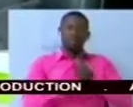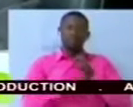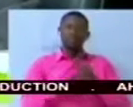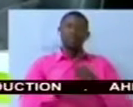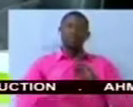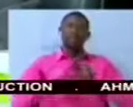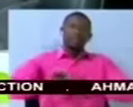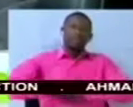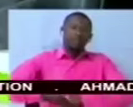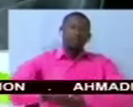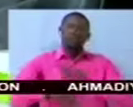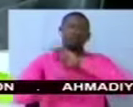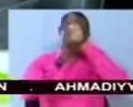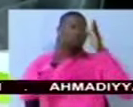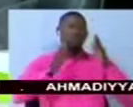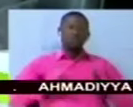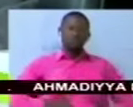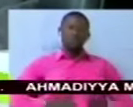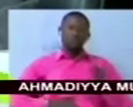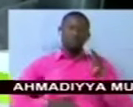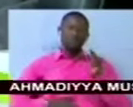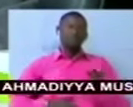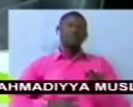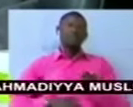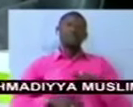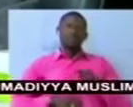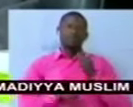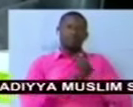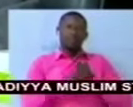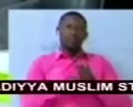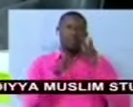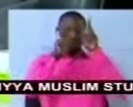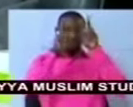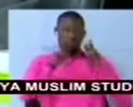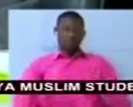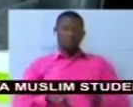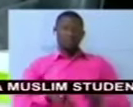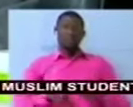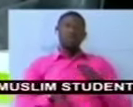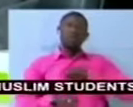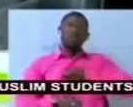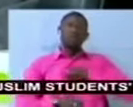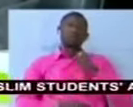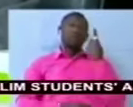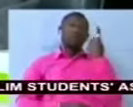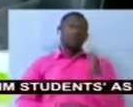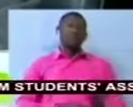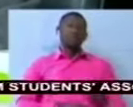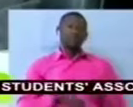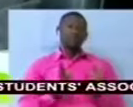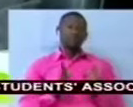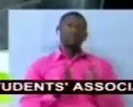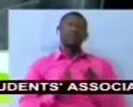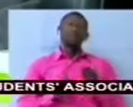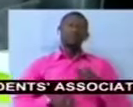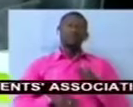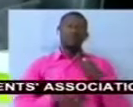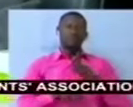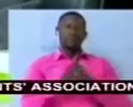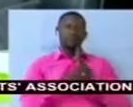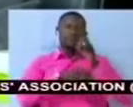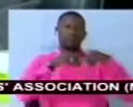all humankind that you have created in your image and in your own likeness. We continue to